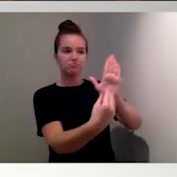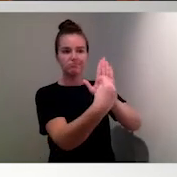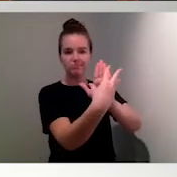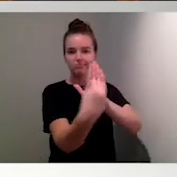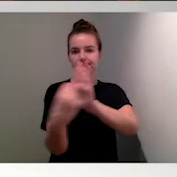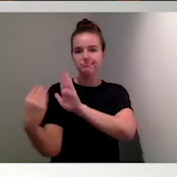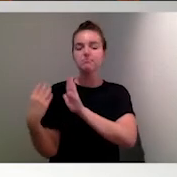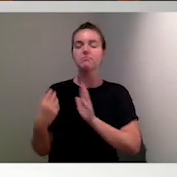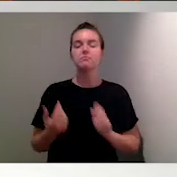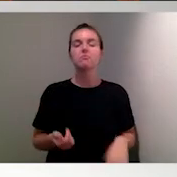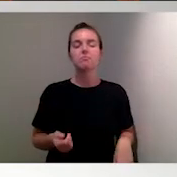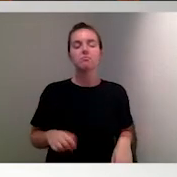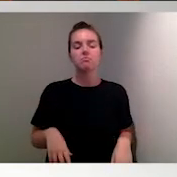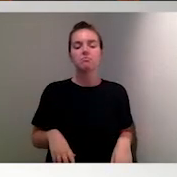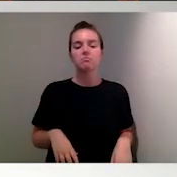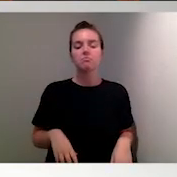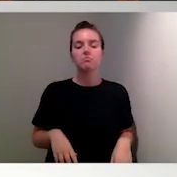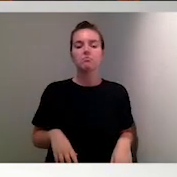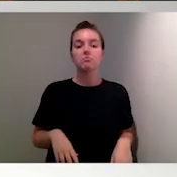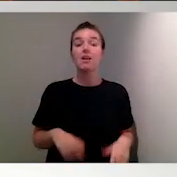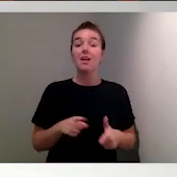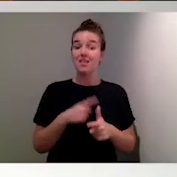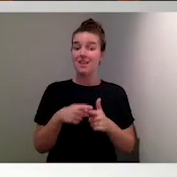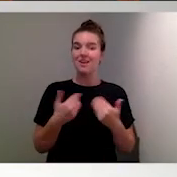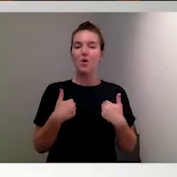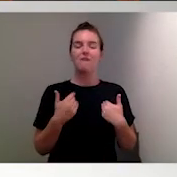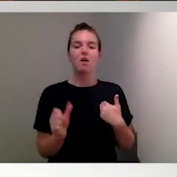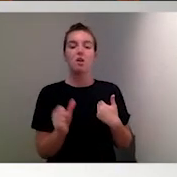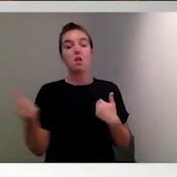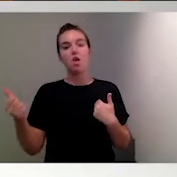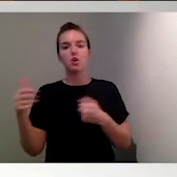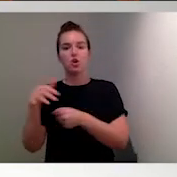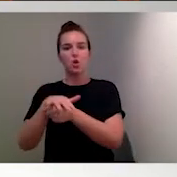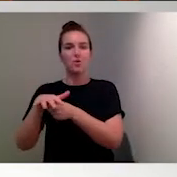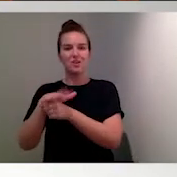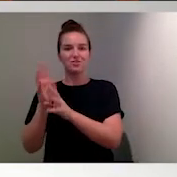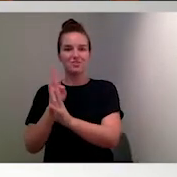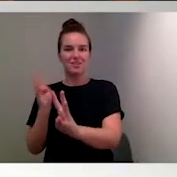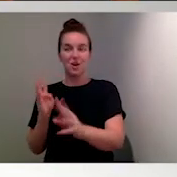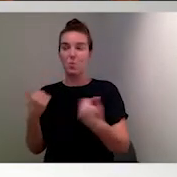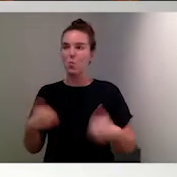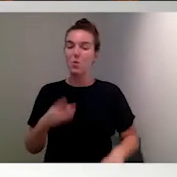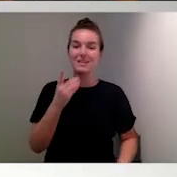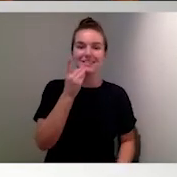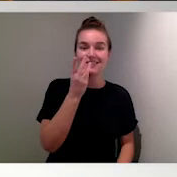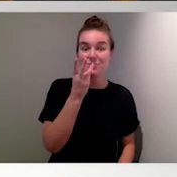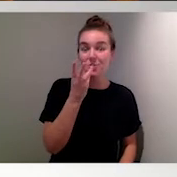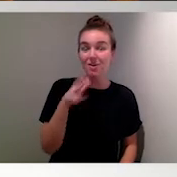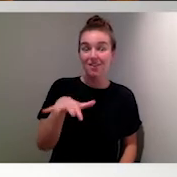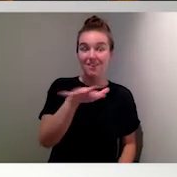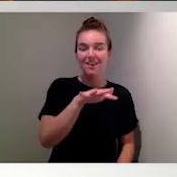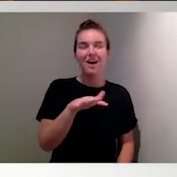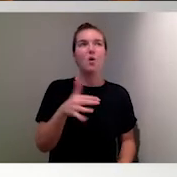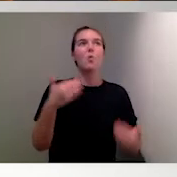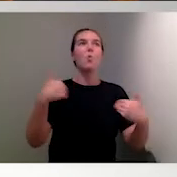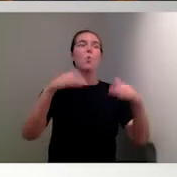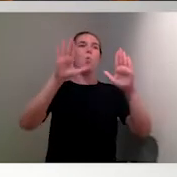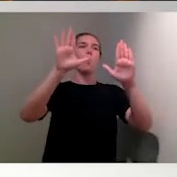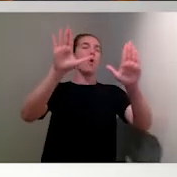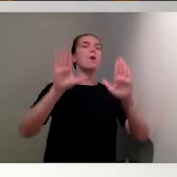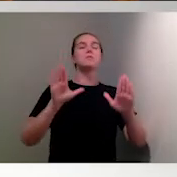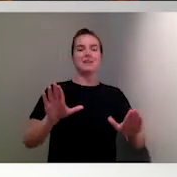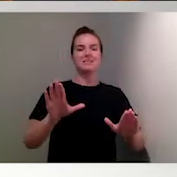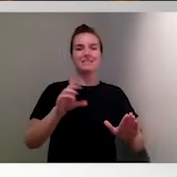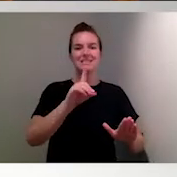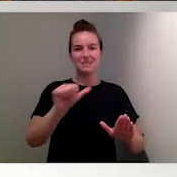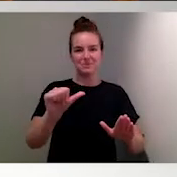in an alternate location. Disney has excellent disability services in their parks. They have forced the